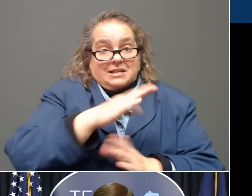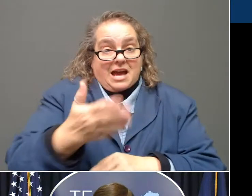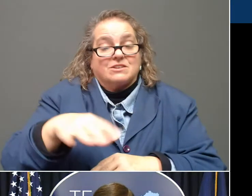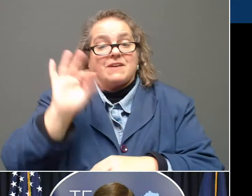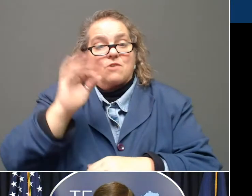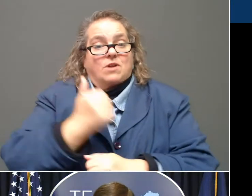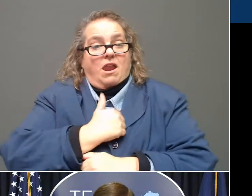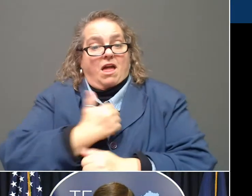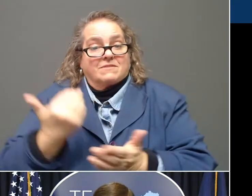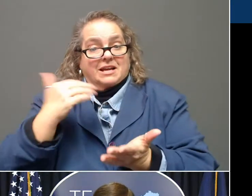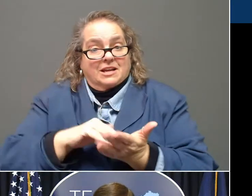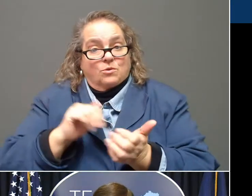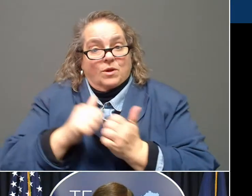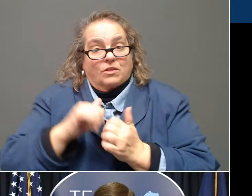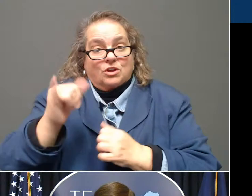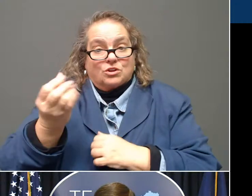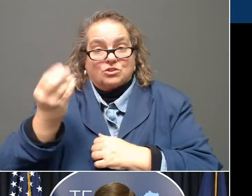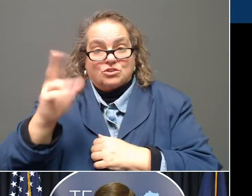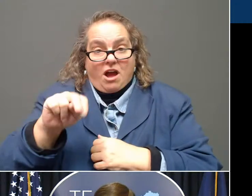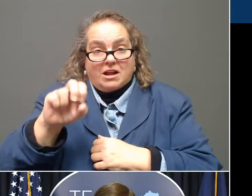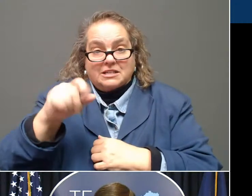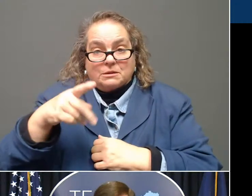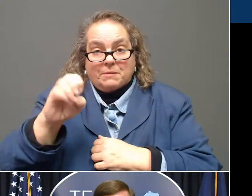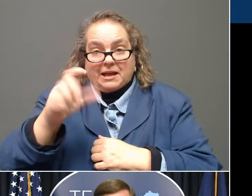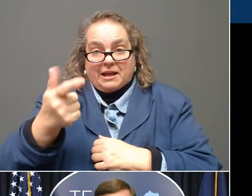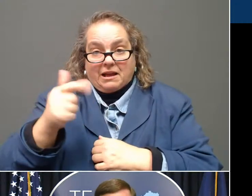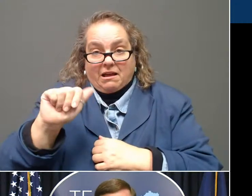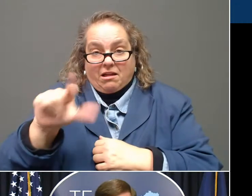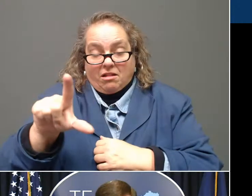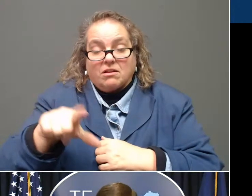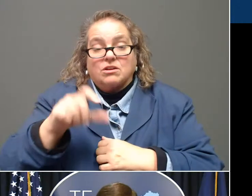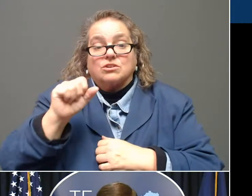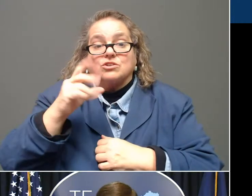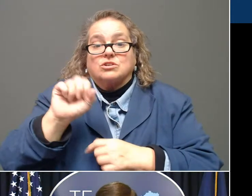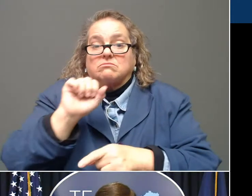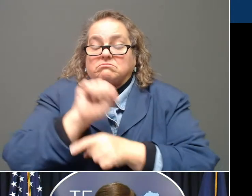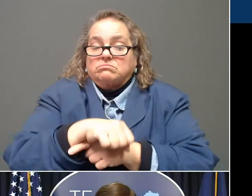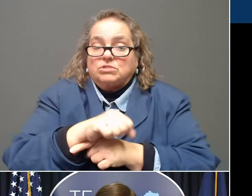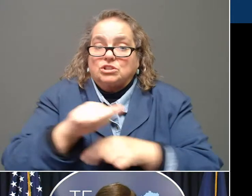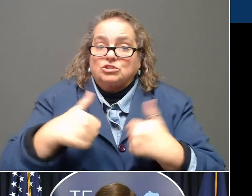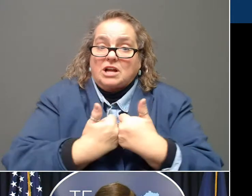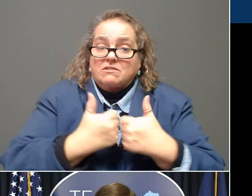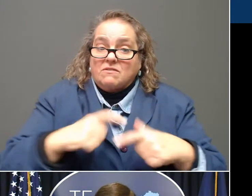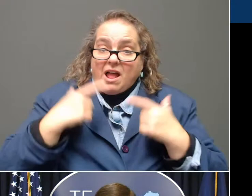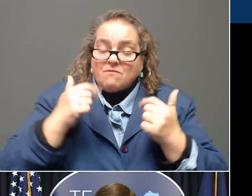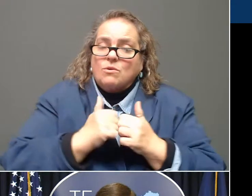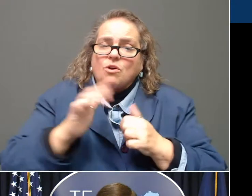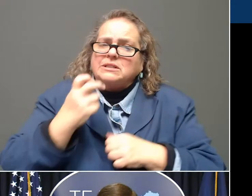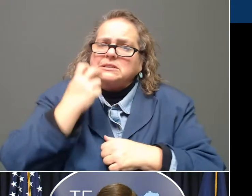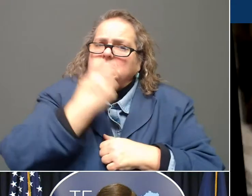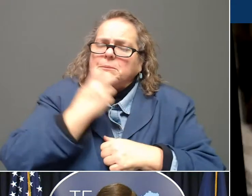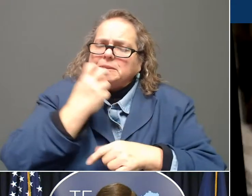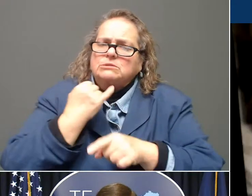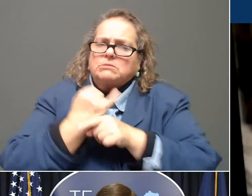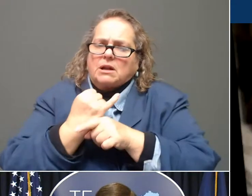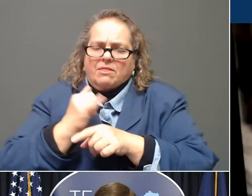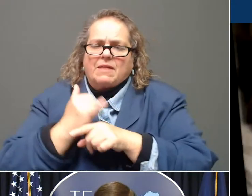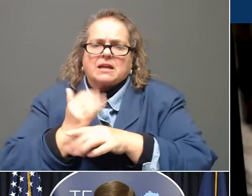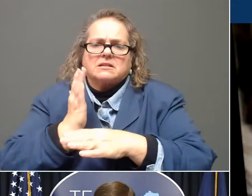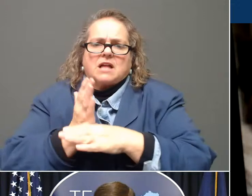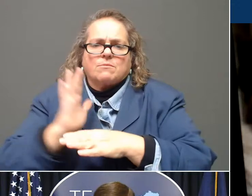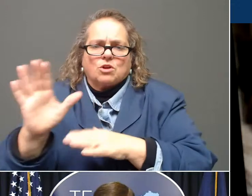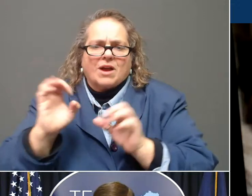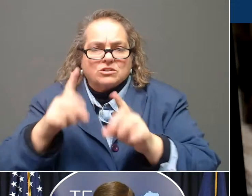her daughter, her caregiver in her later years, sharing how she was the most wonderful mother, grandmother,